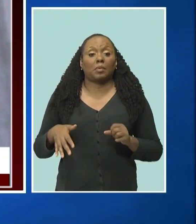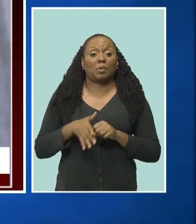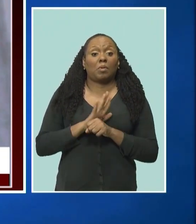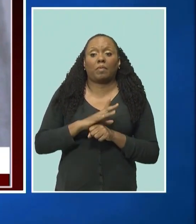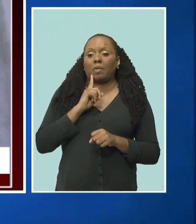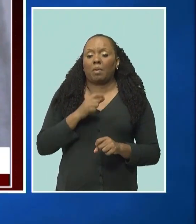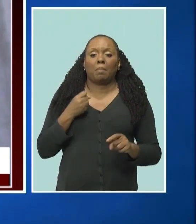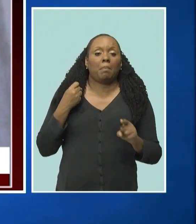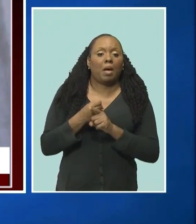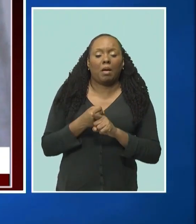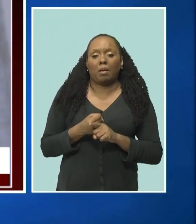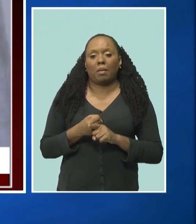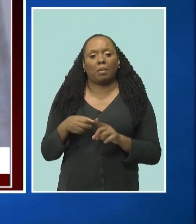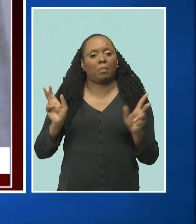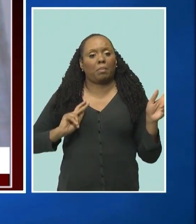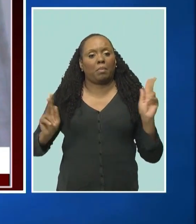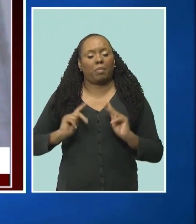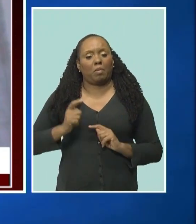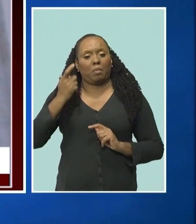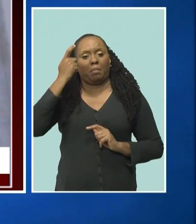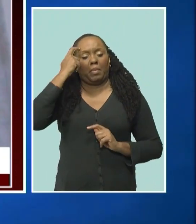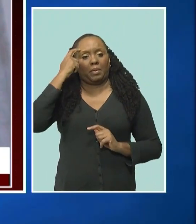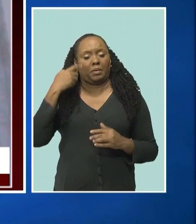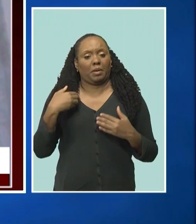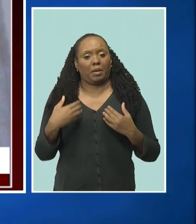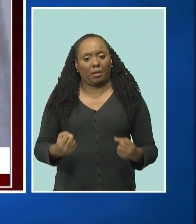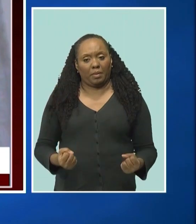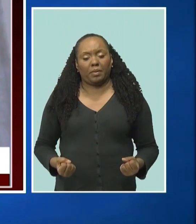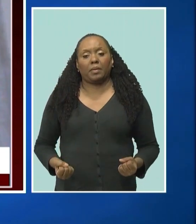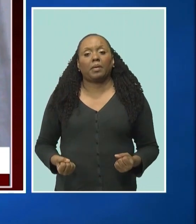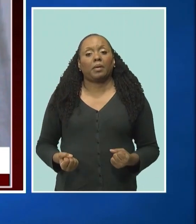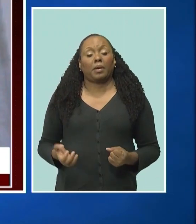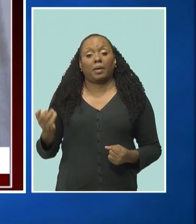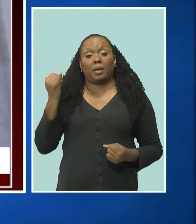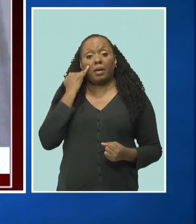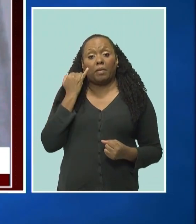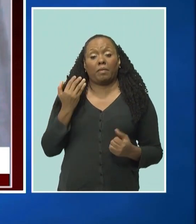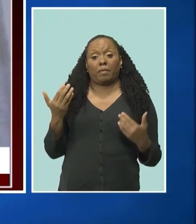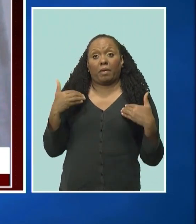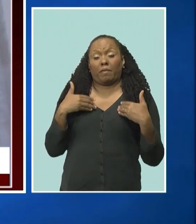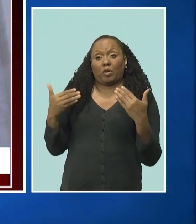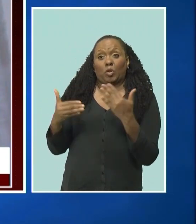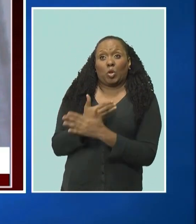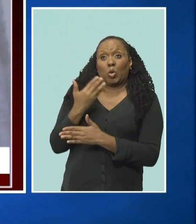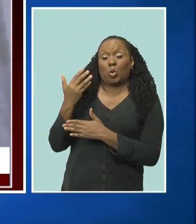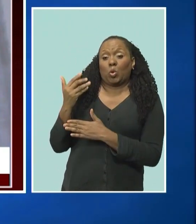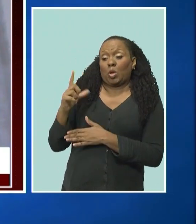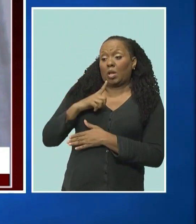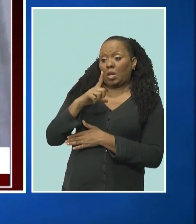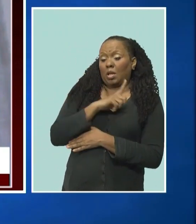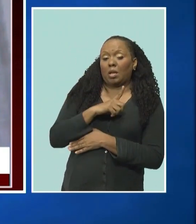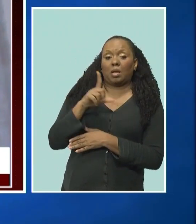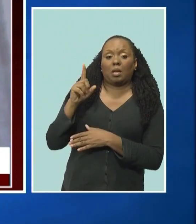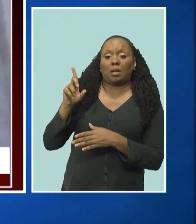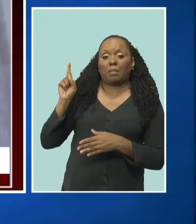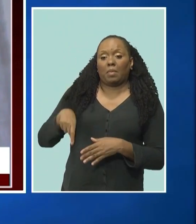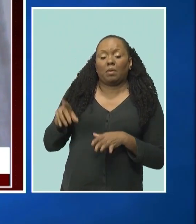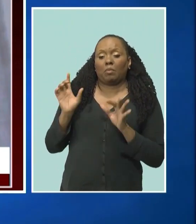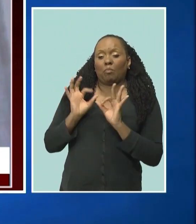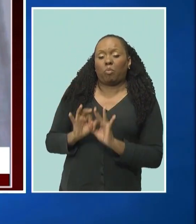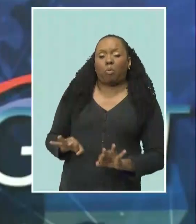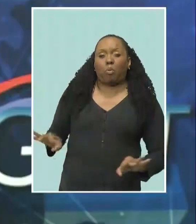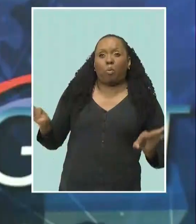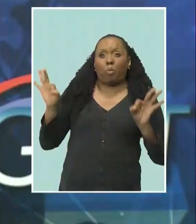mental health of our citizens, then this piece of legislation has to be a priority for this